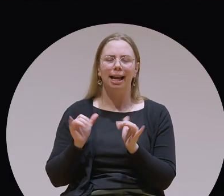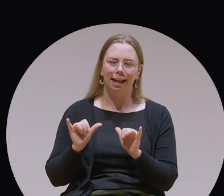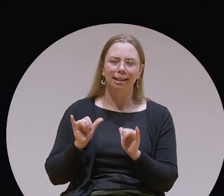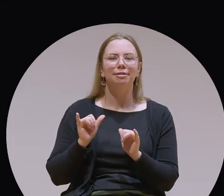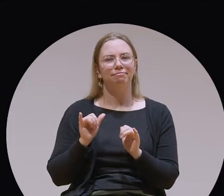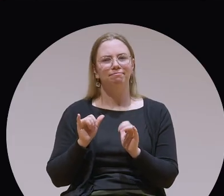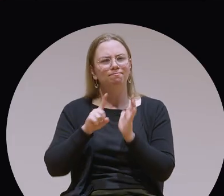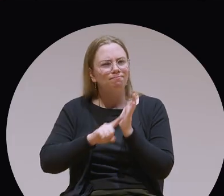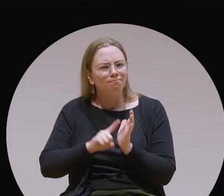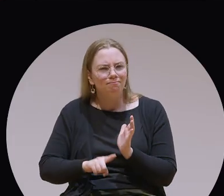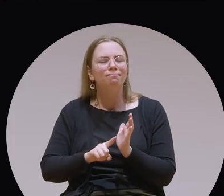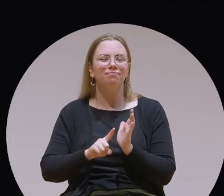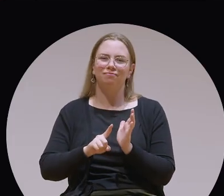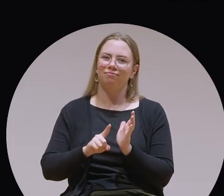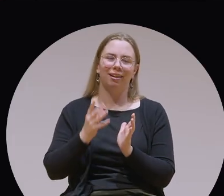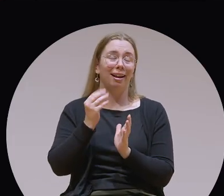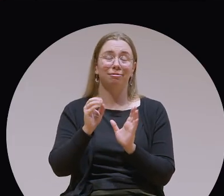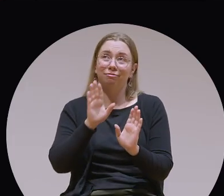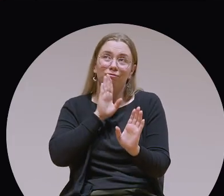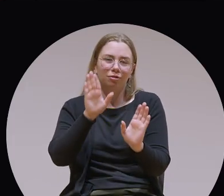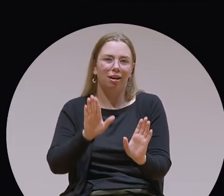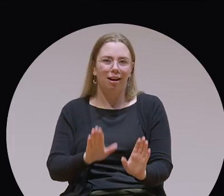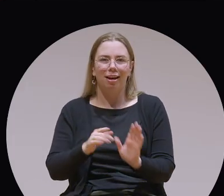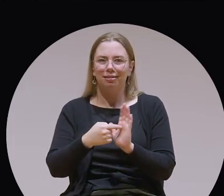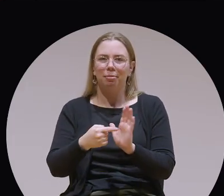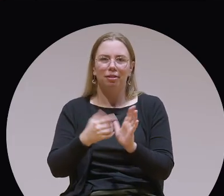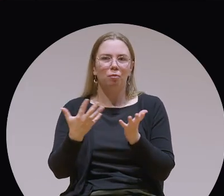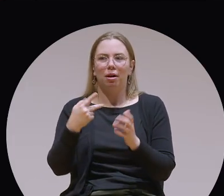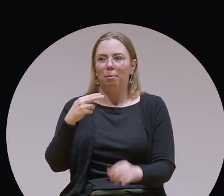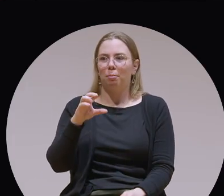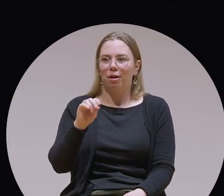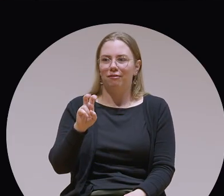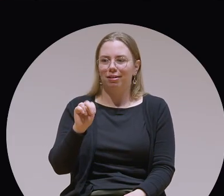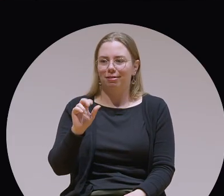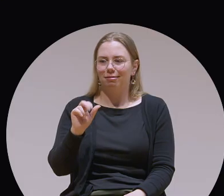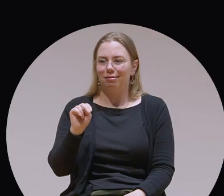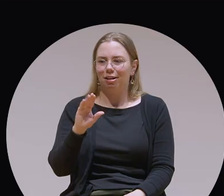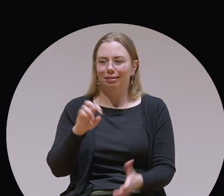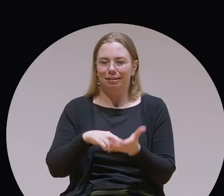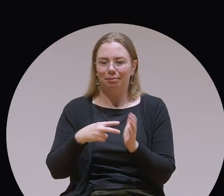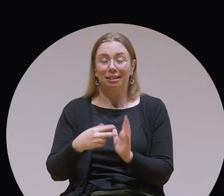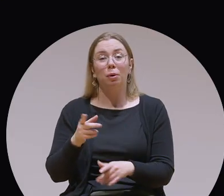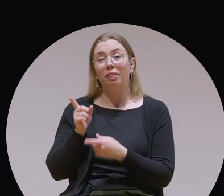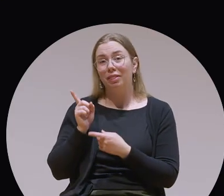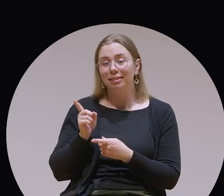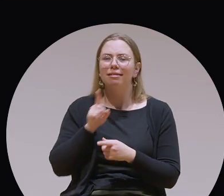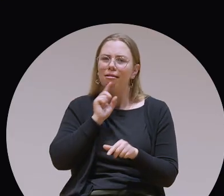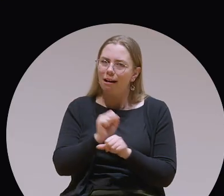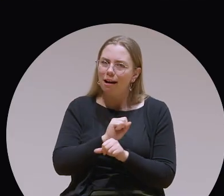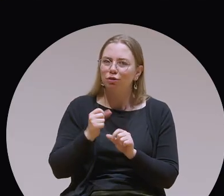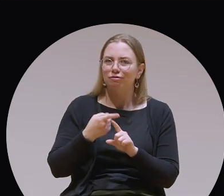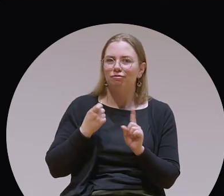for me of provenance. This is actually a relic of the arms race in early 17th